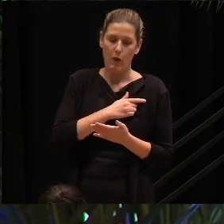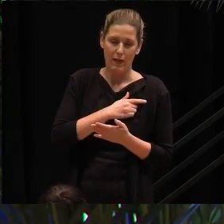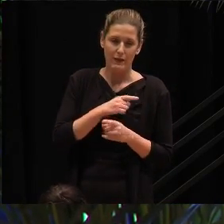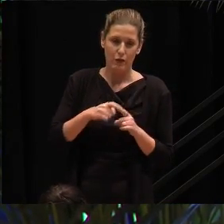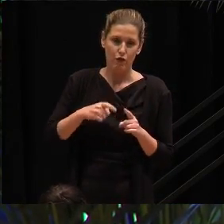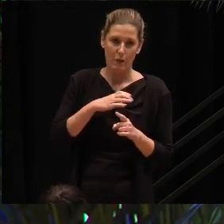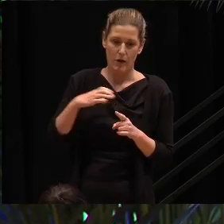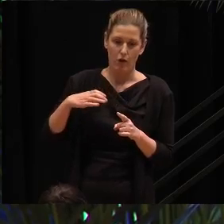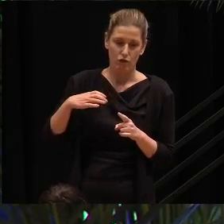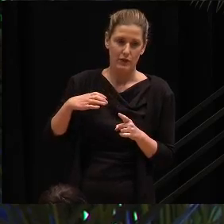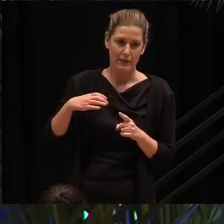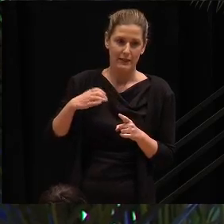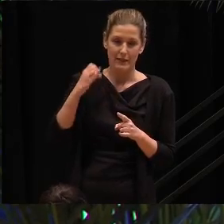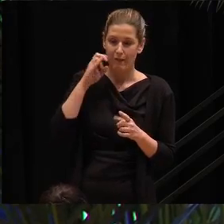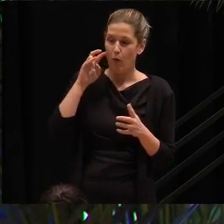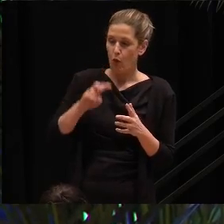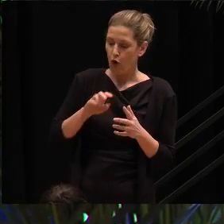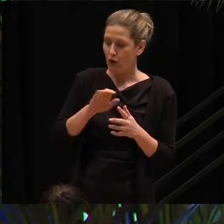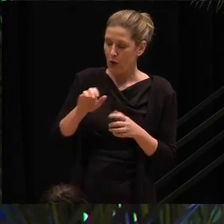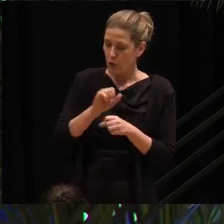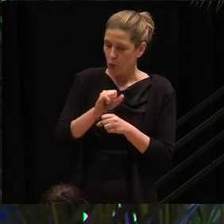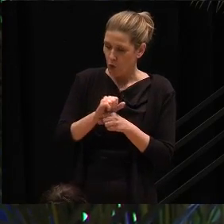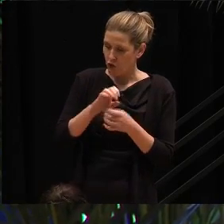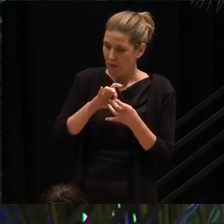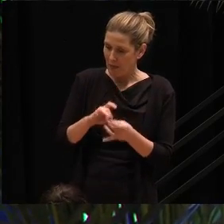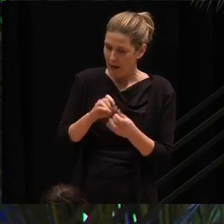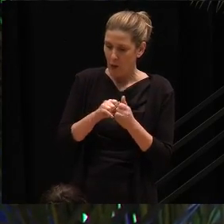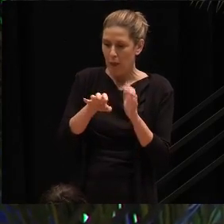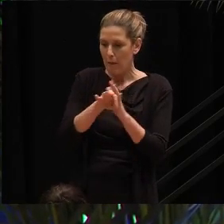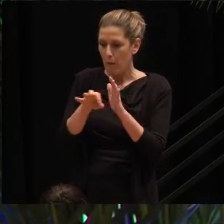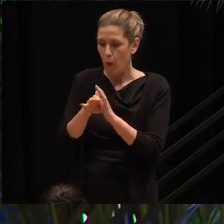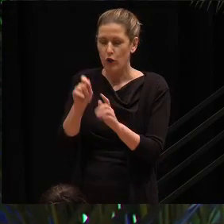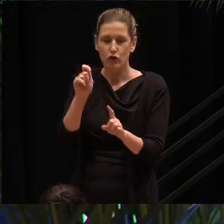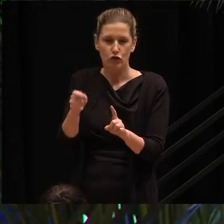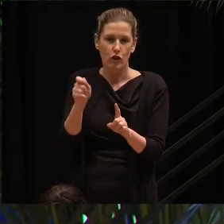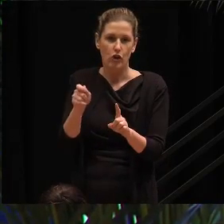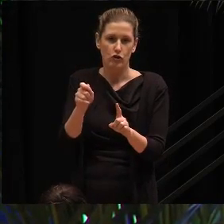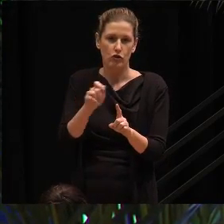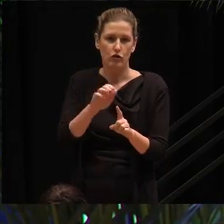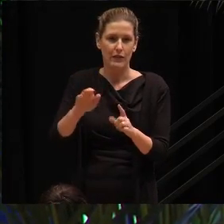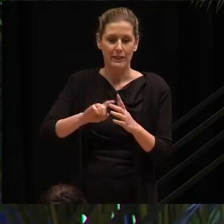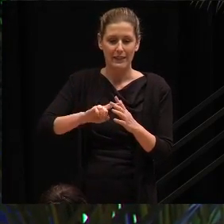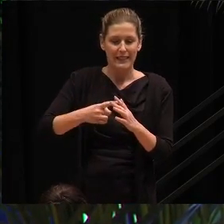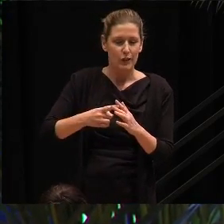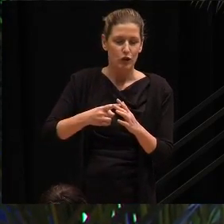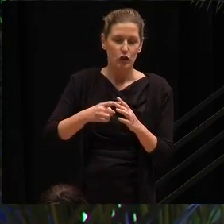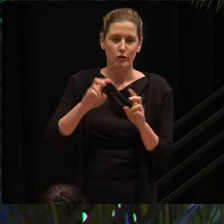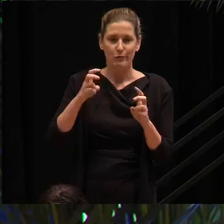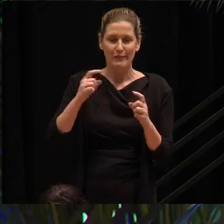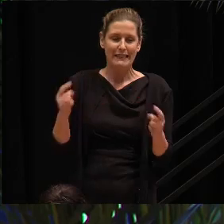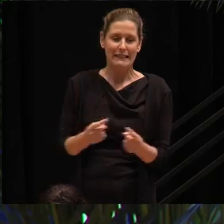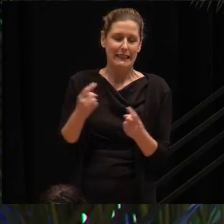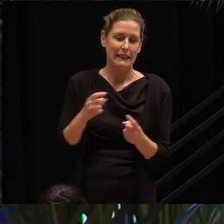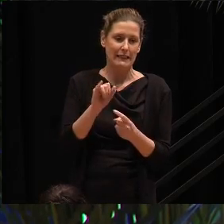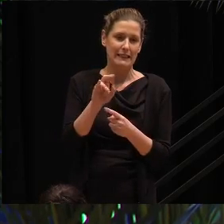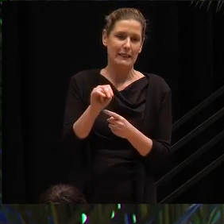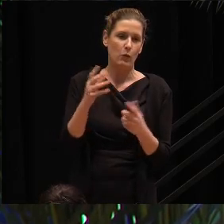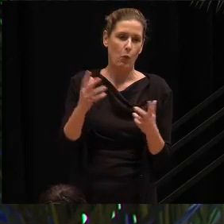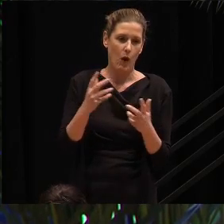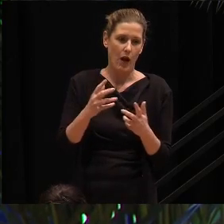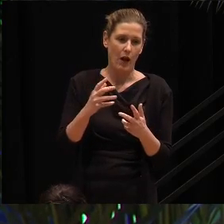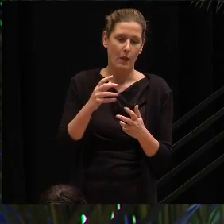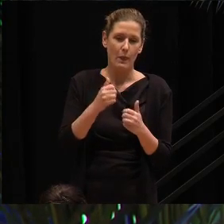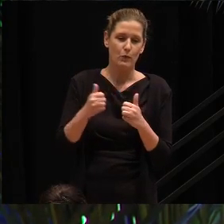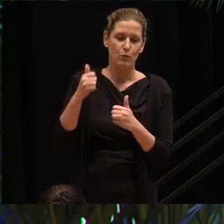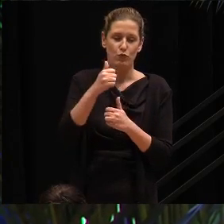In particular, if you look at his work on judges, the initial sort of original sin of his presidency is the Supreme